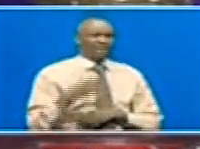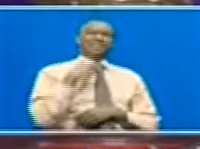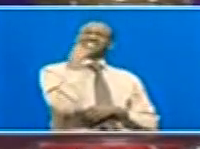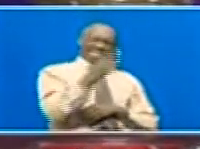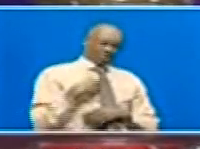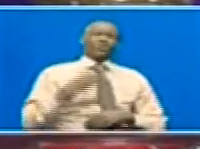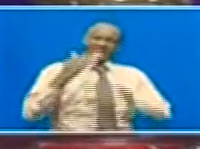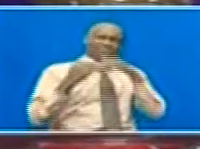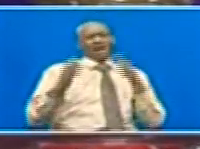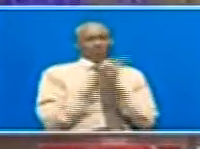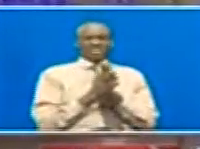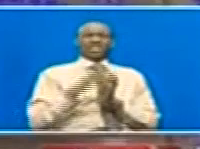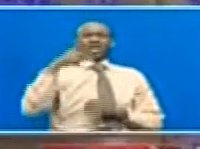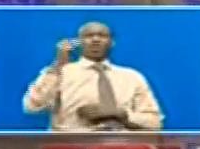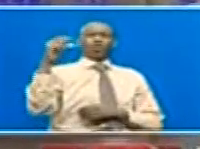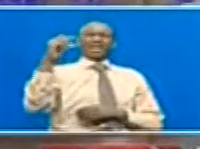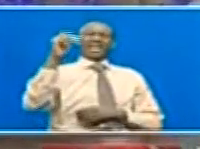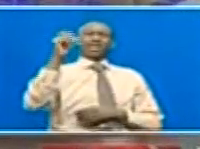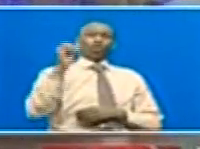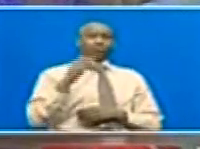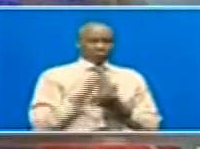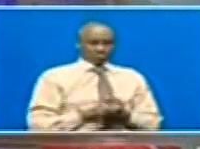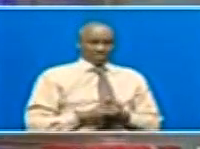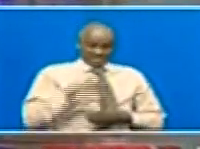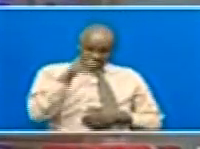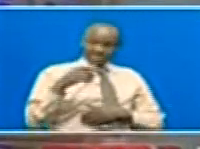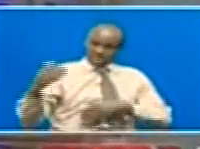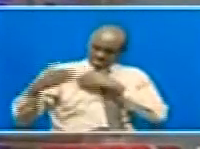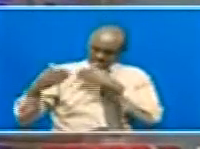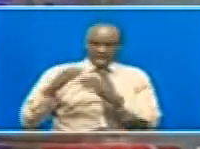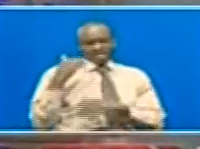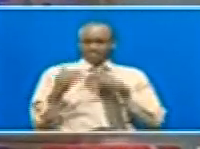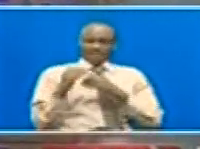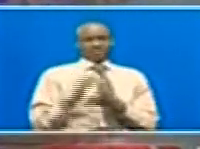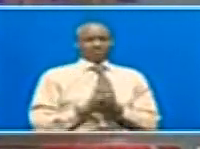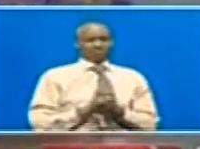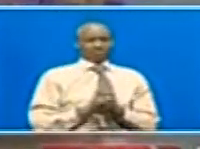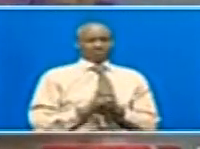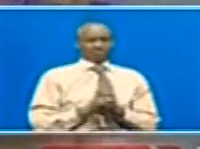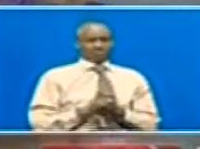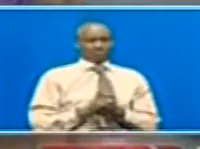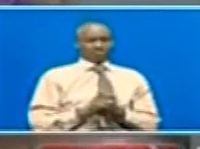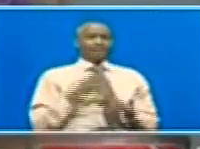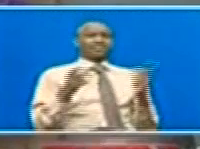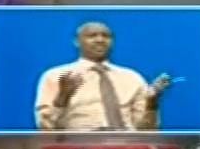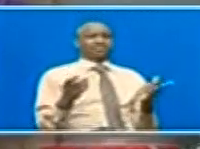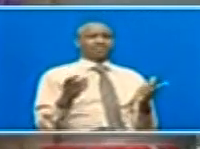this? I should have led with this. My village, Barding, and Kogelo are basically neighbors. Bar what? Barding. How do you spell